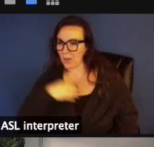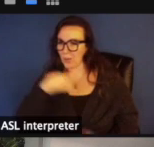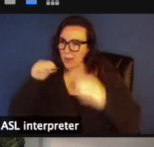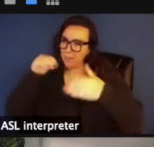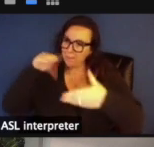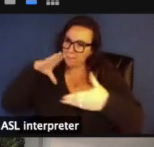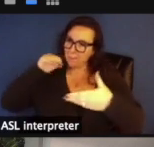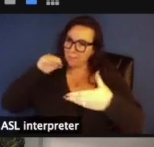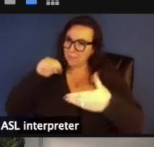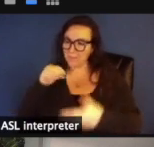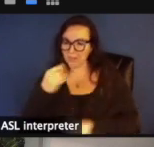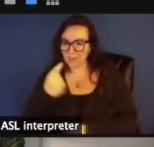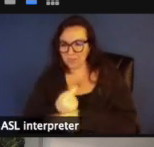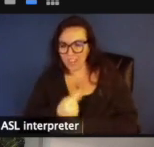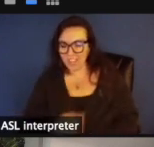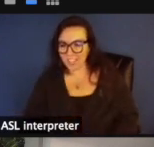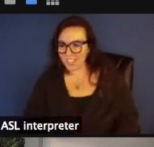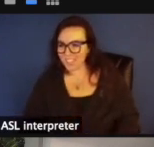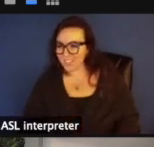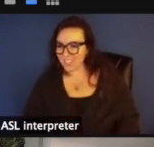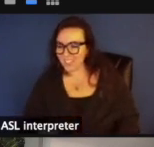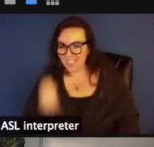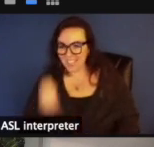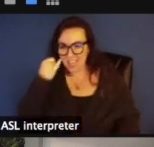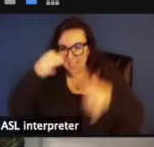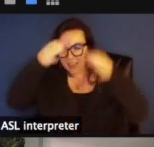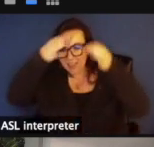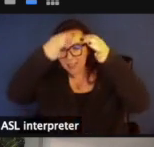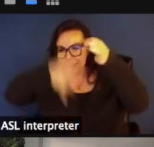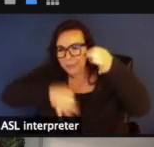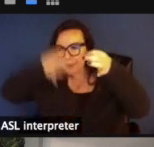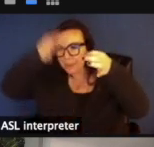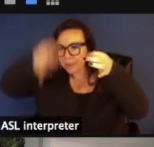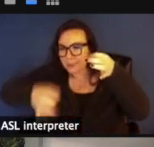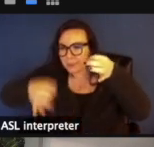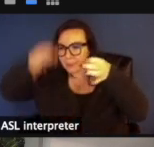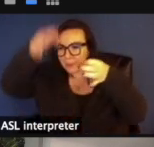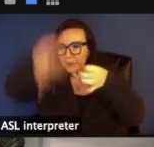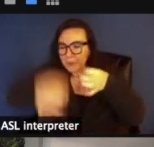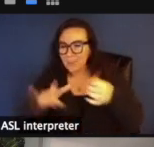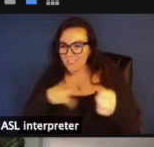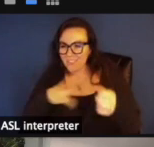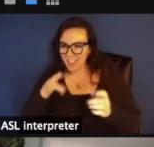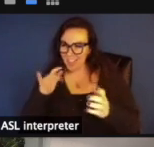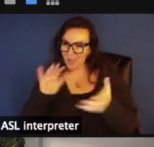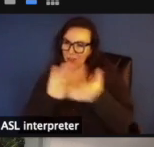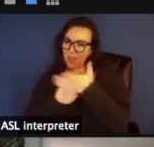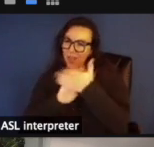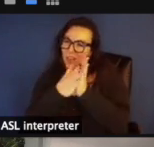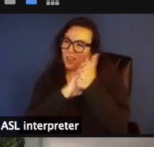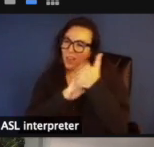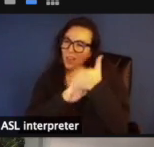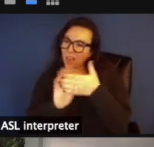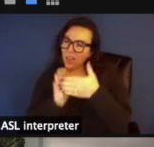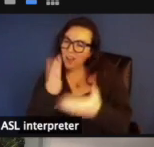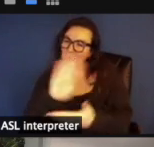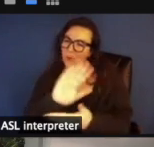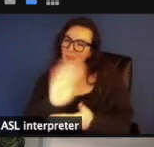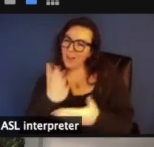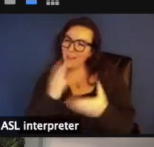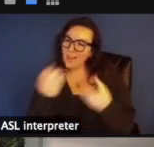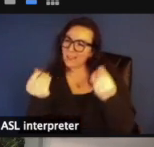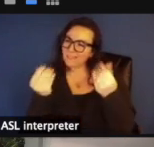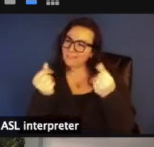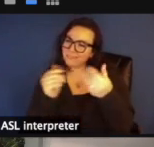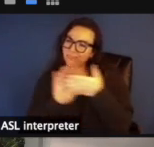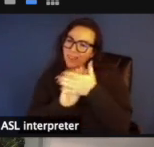Mm-hmm. If you look at look at the columns, don't you feel like you could just touch them with the texture? Yep. And do you feel like you're standing